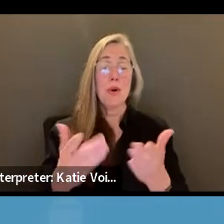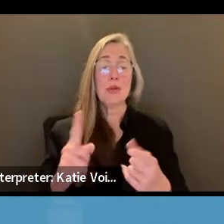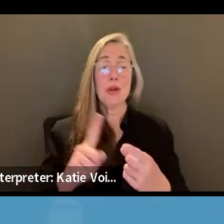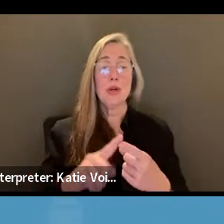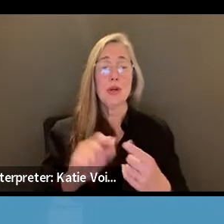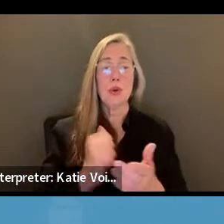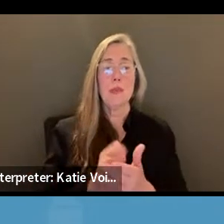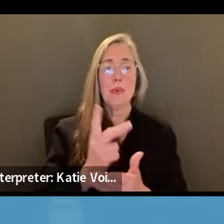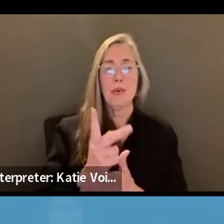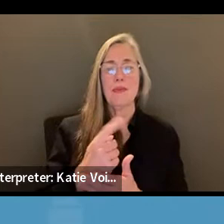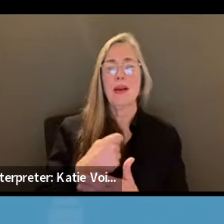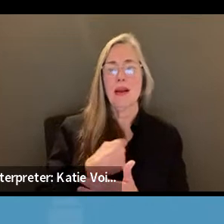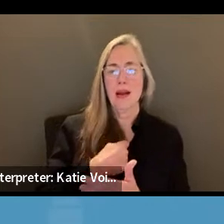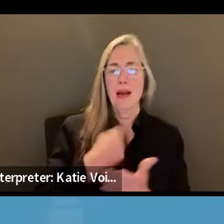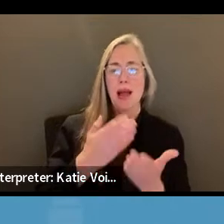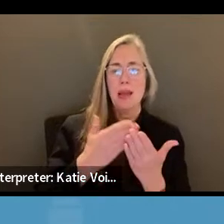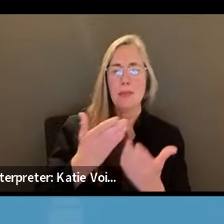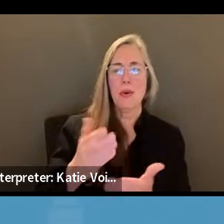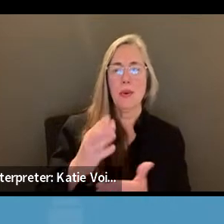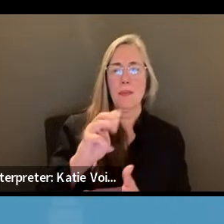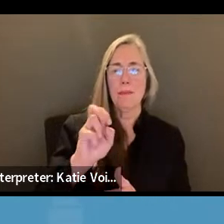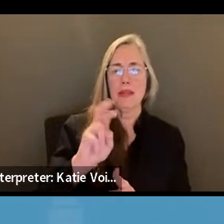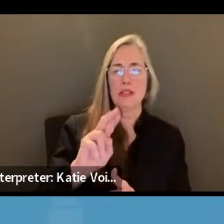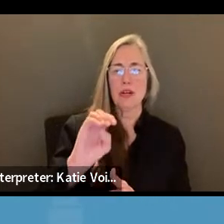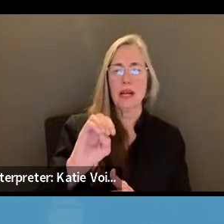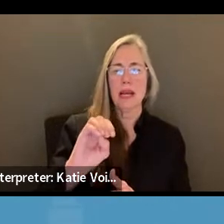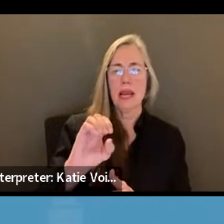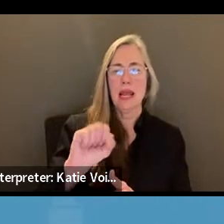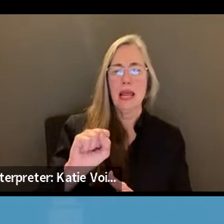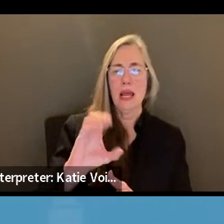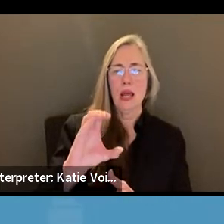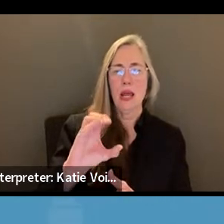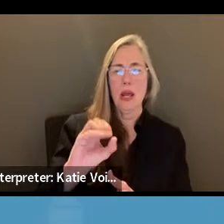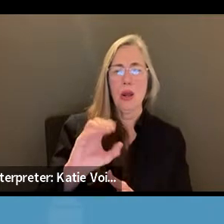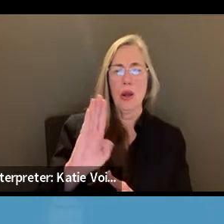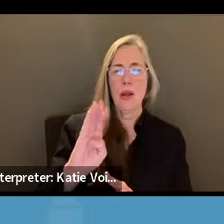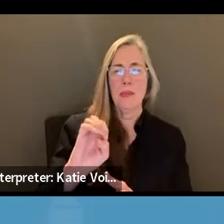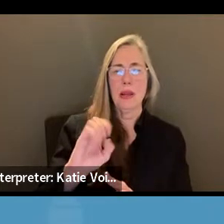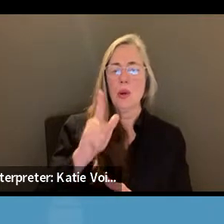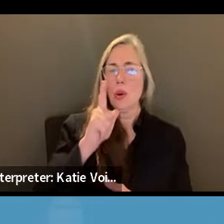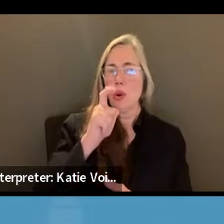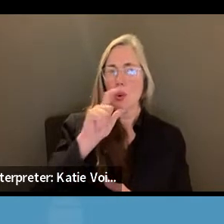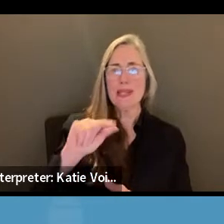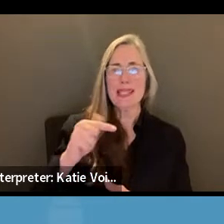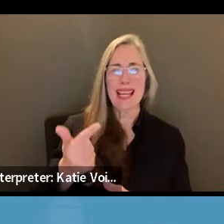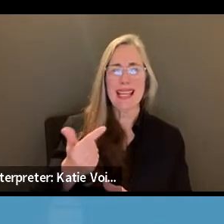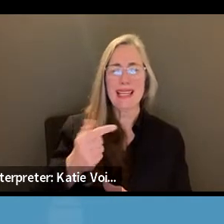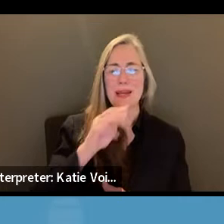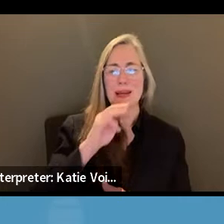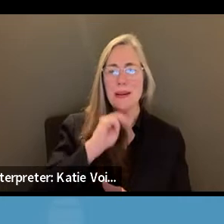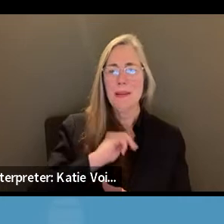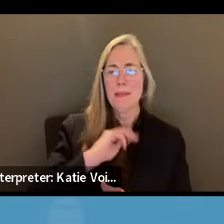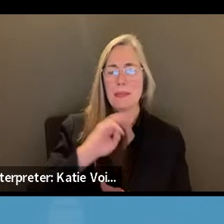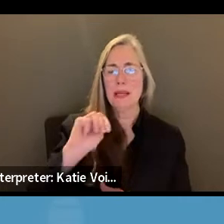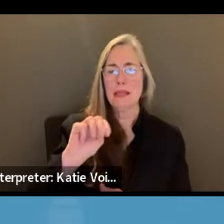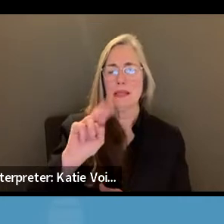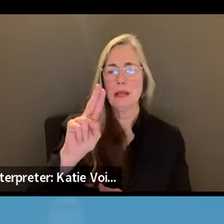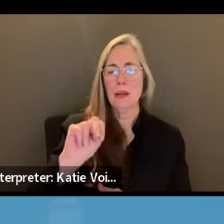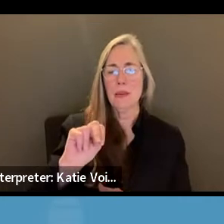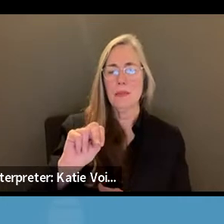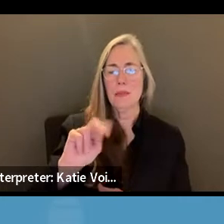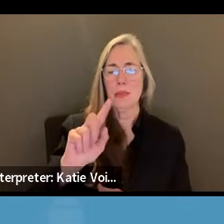So moved. Mr. Escobedo, do I have a second? I second. Ms. Munoz,